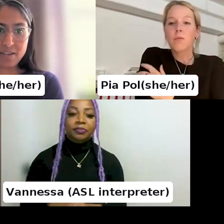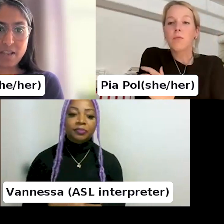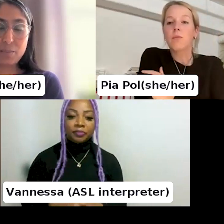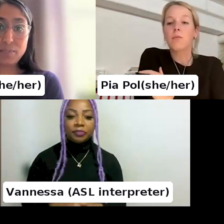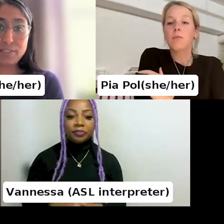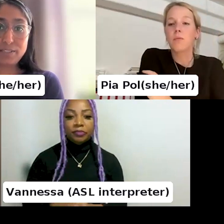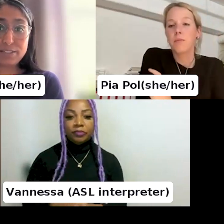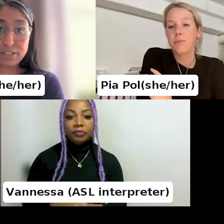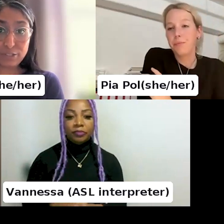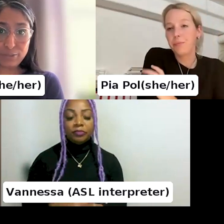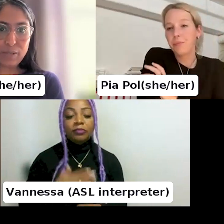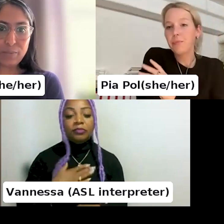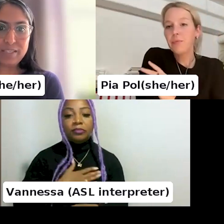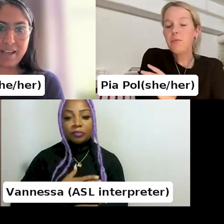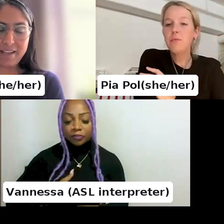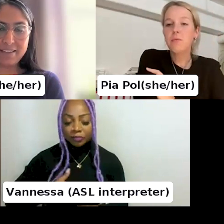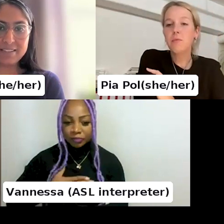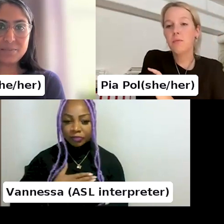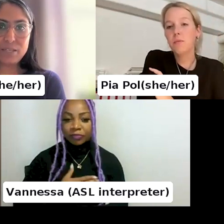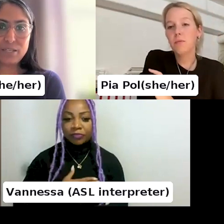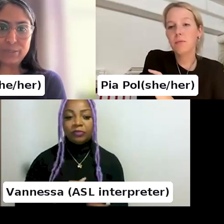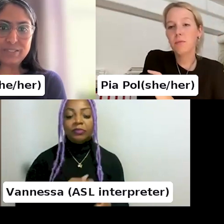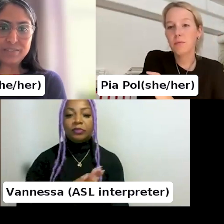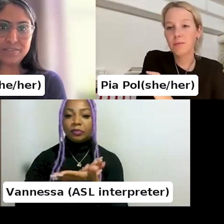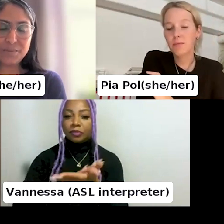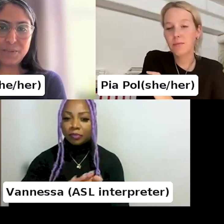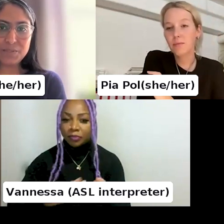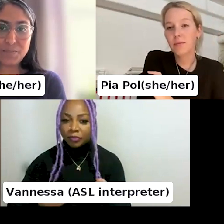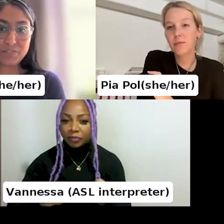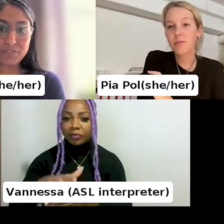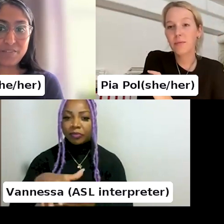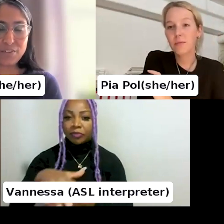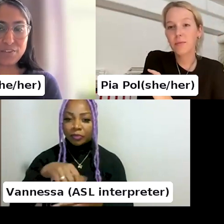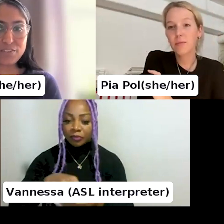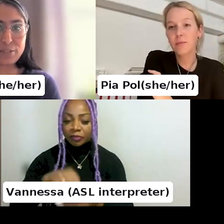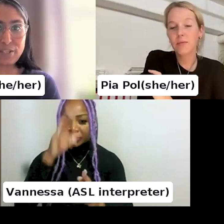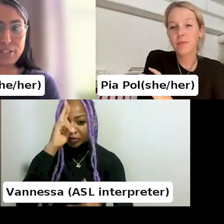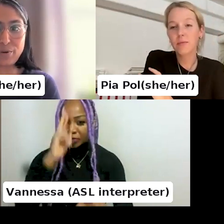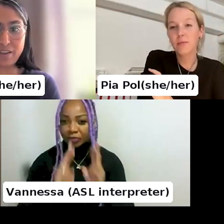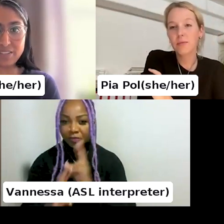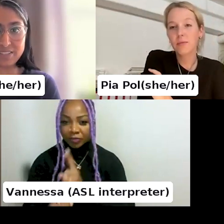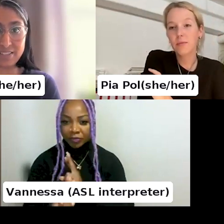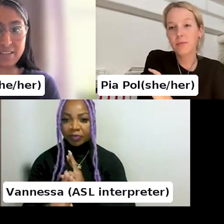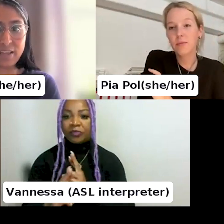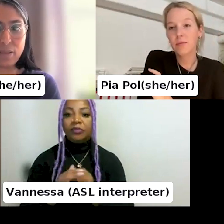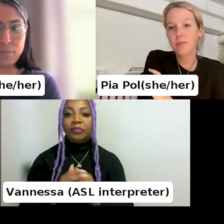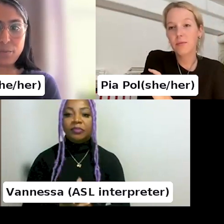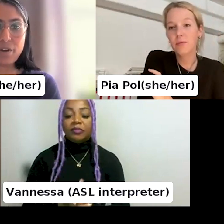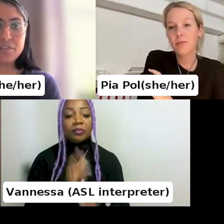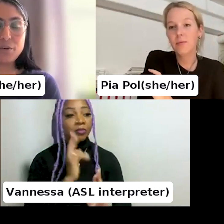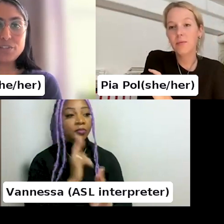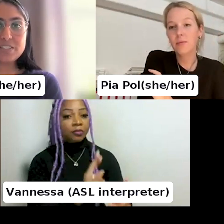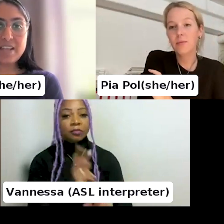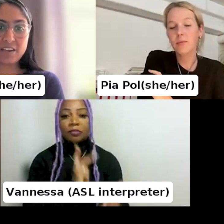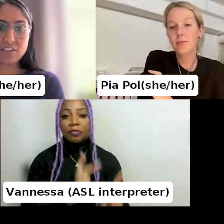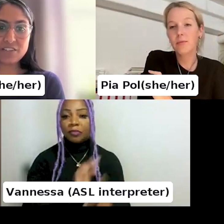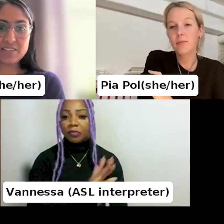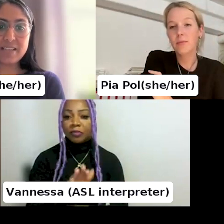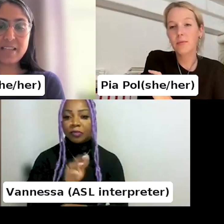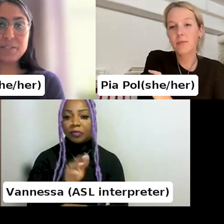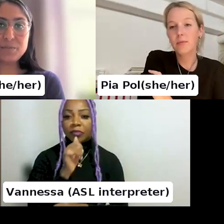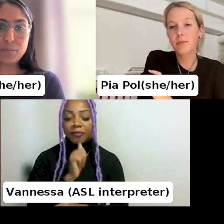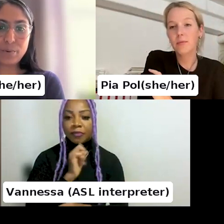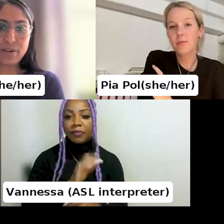conduct. Please do be kind, be inclusive, be respectful of others, including their privacy, be aware of your words and